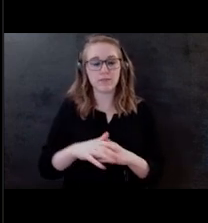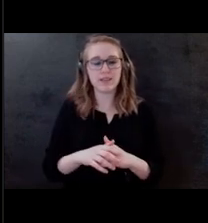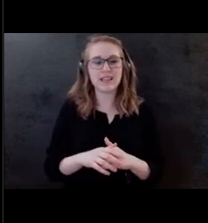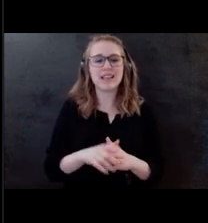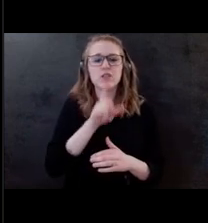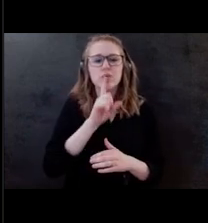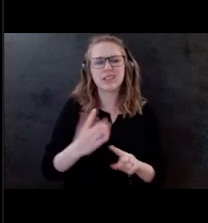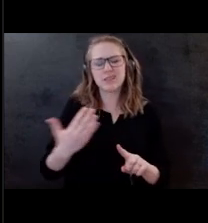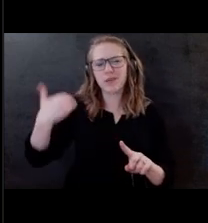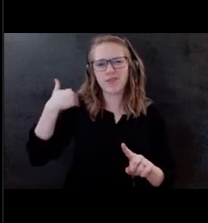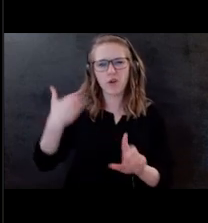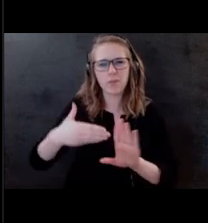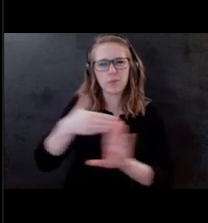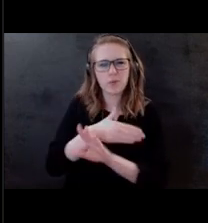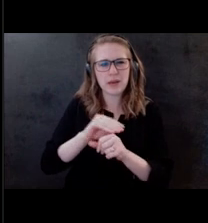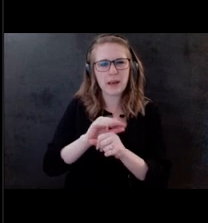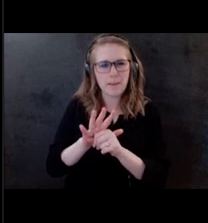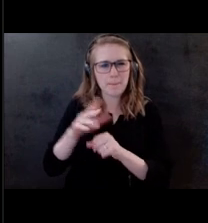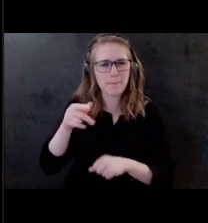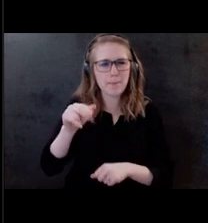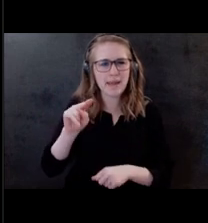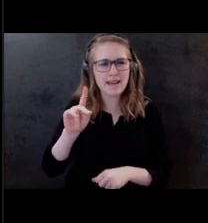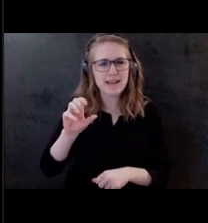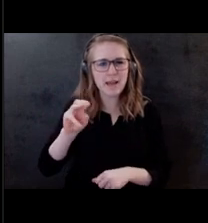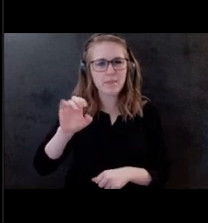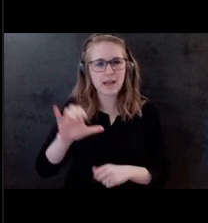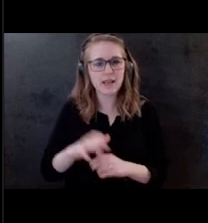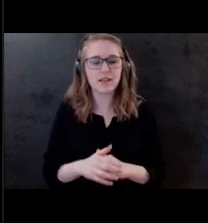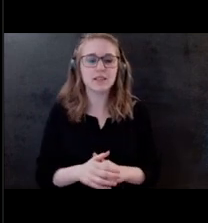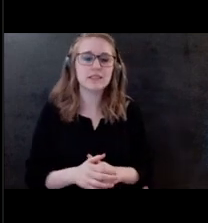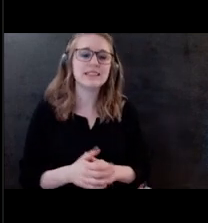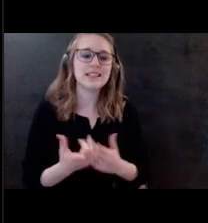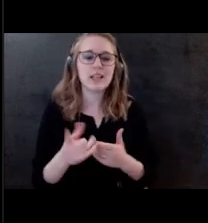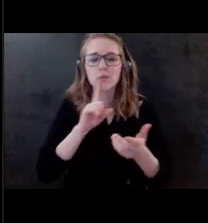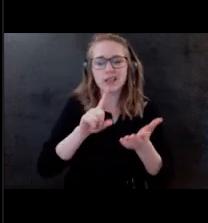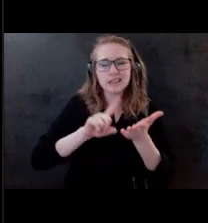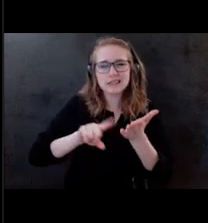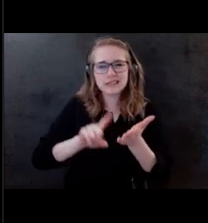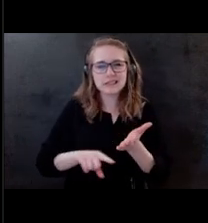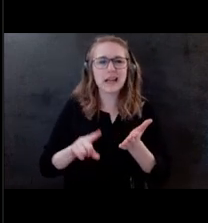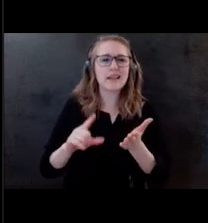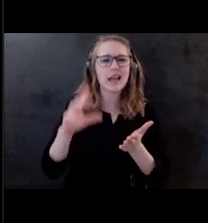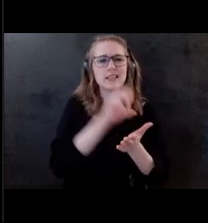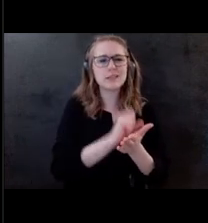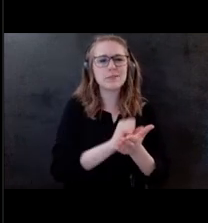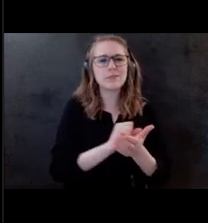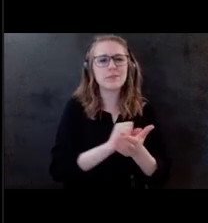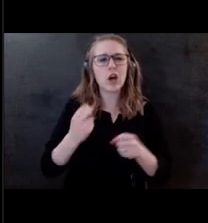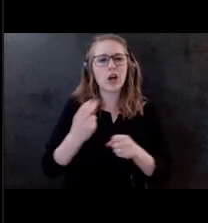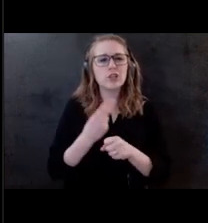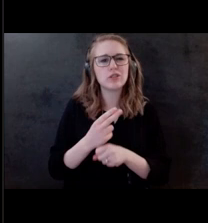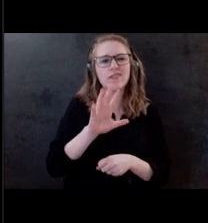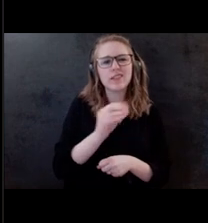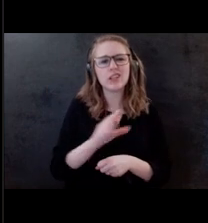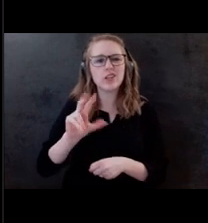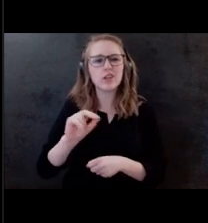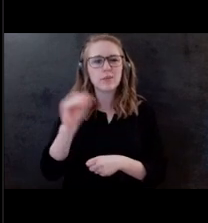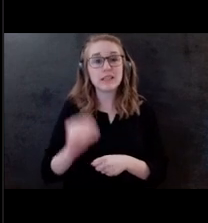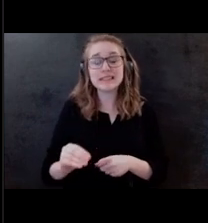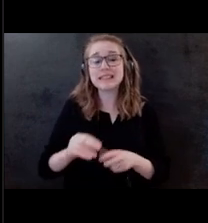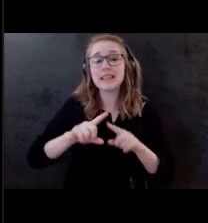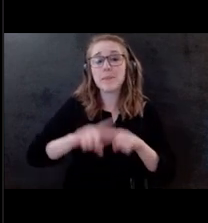automobile use throughout the US and the world, with reduction rates of car use between 15% and 30%, depending on what study you